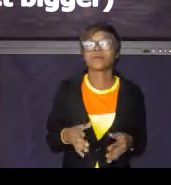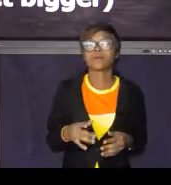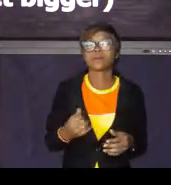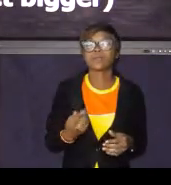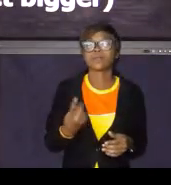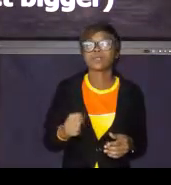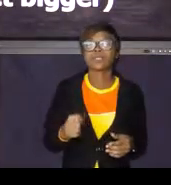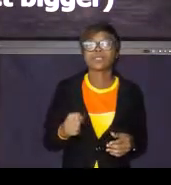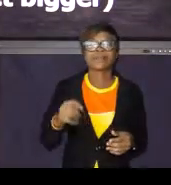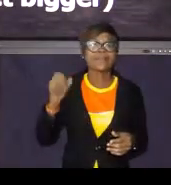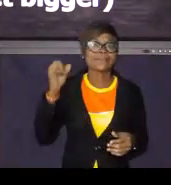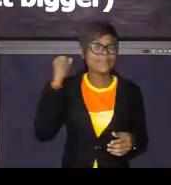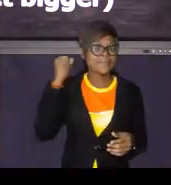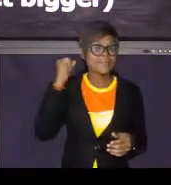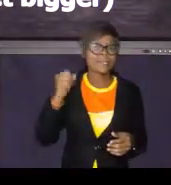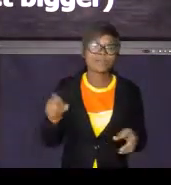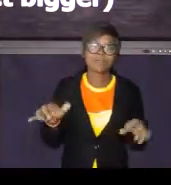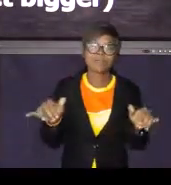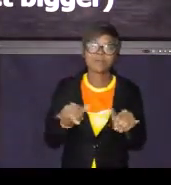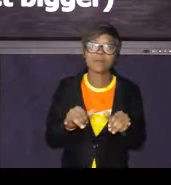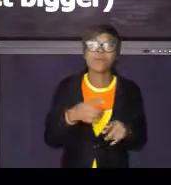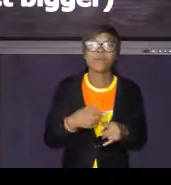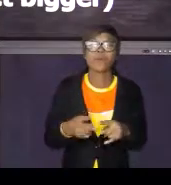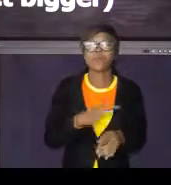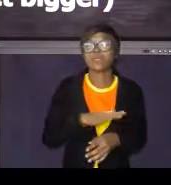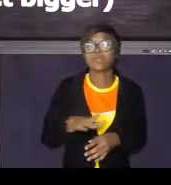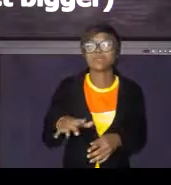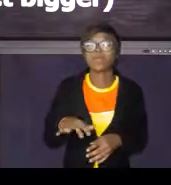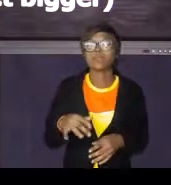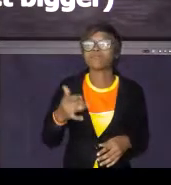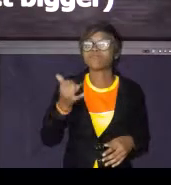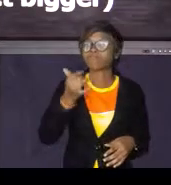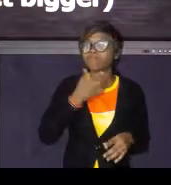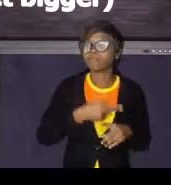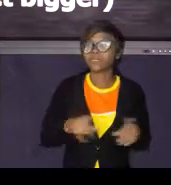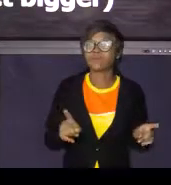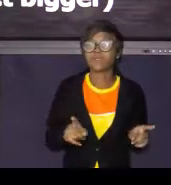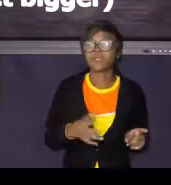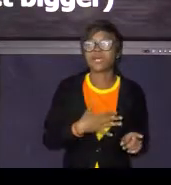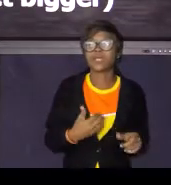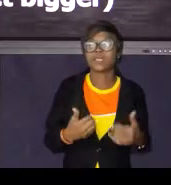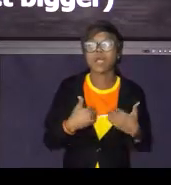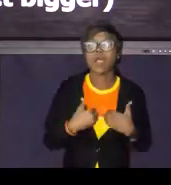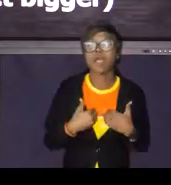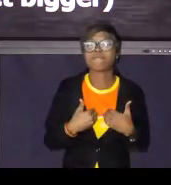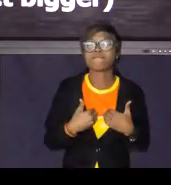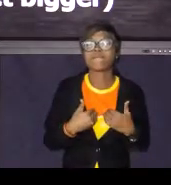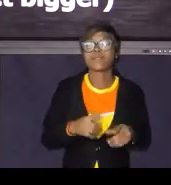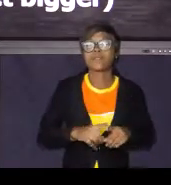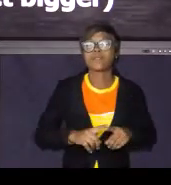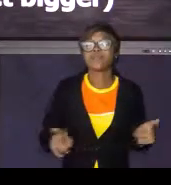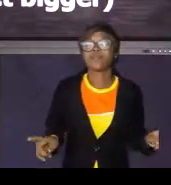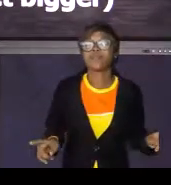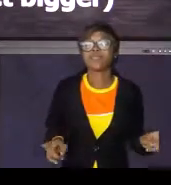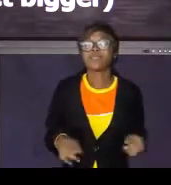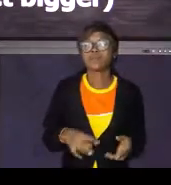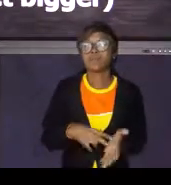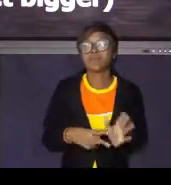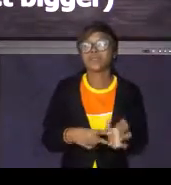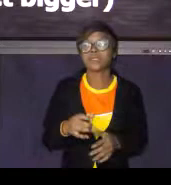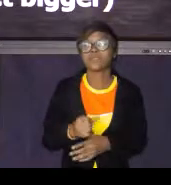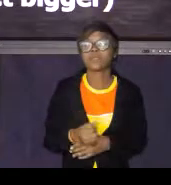Grown and grown. They sound alike, but they're spelled differently and they have